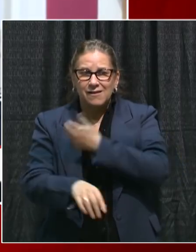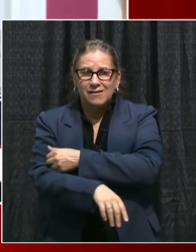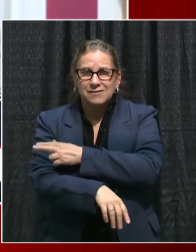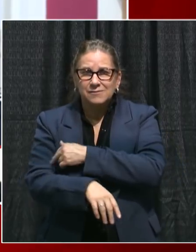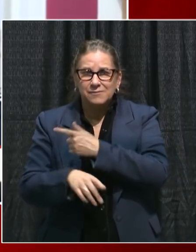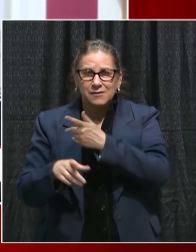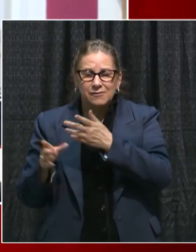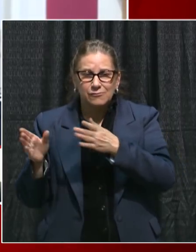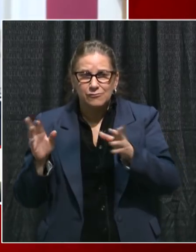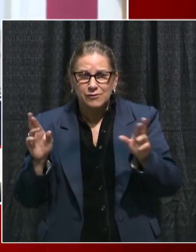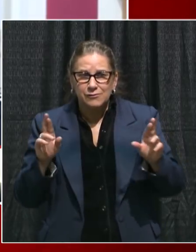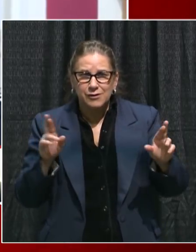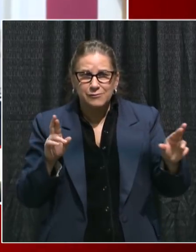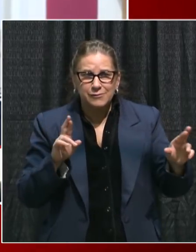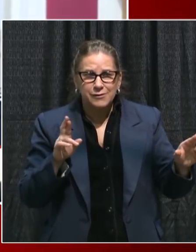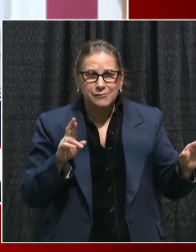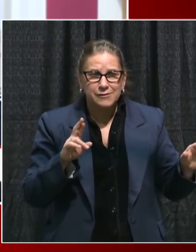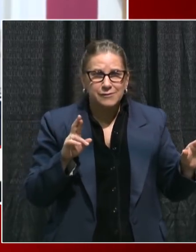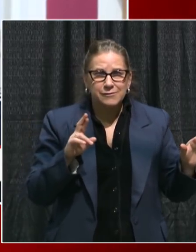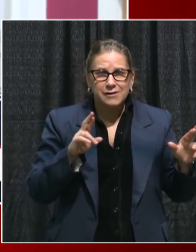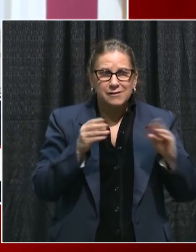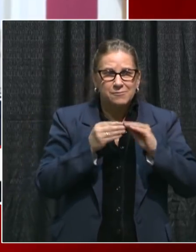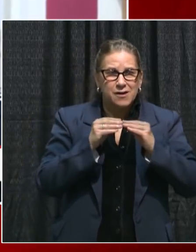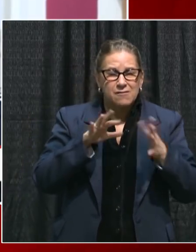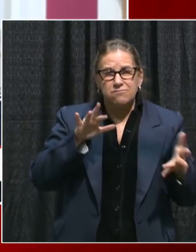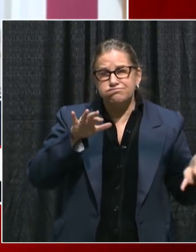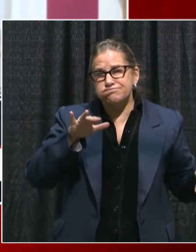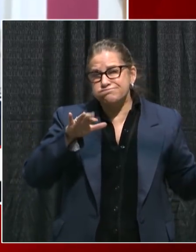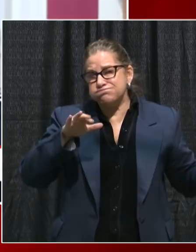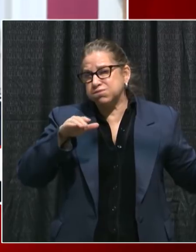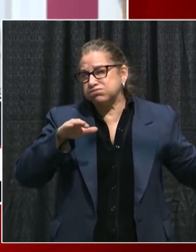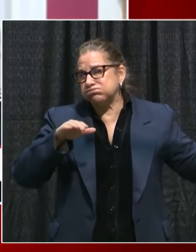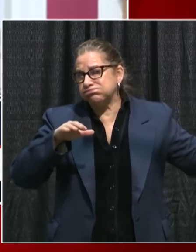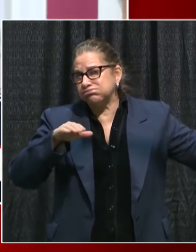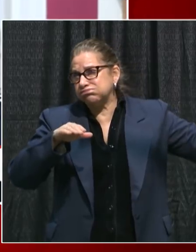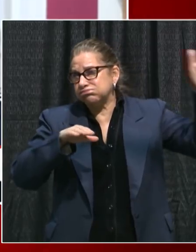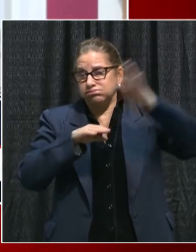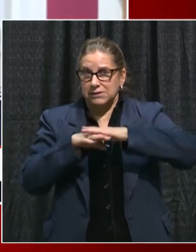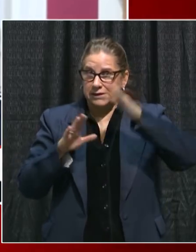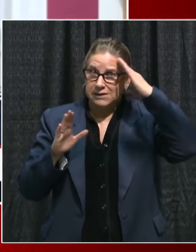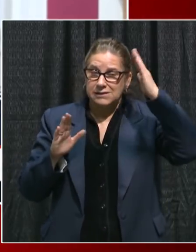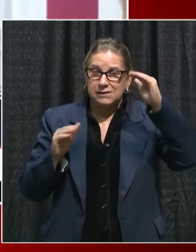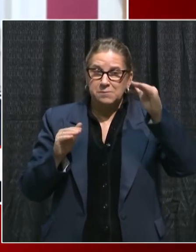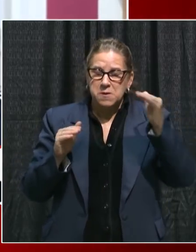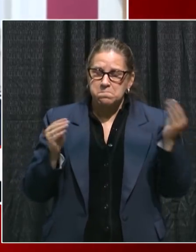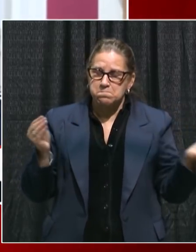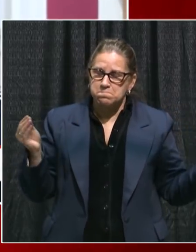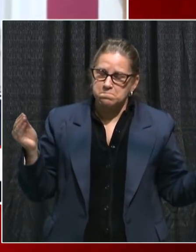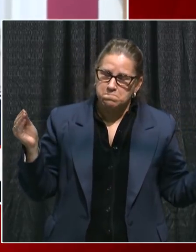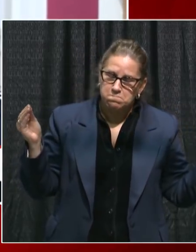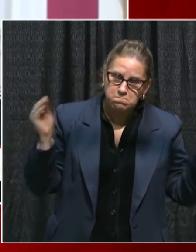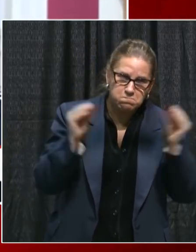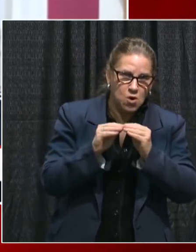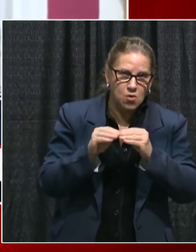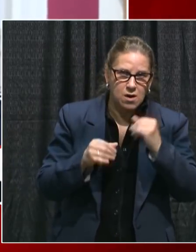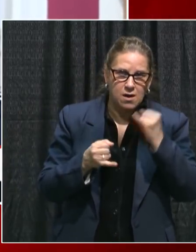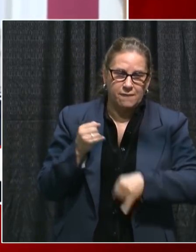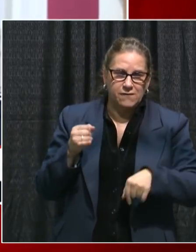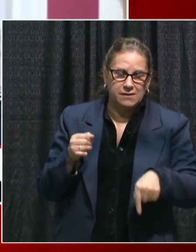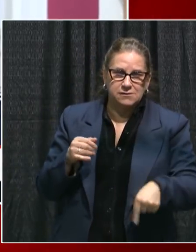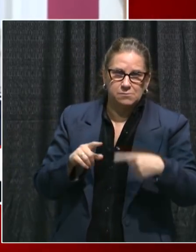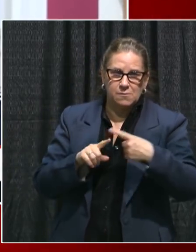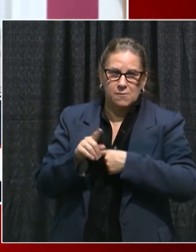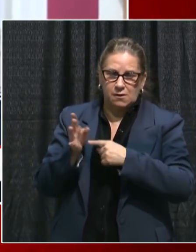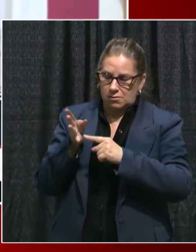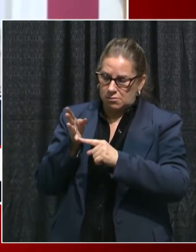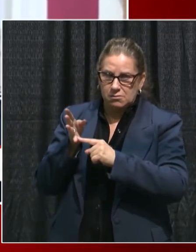that we will have this month, and also would be prepared as economies start